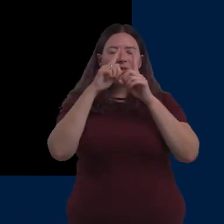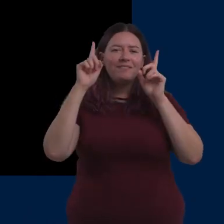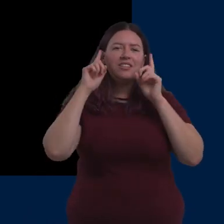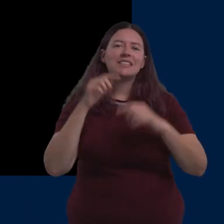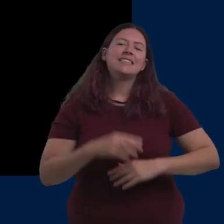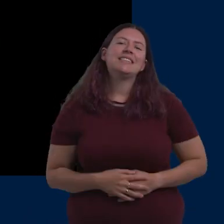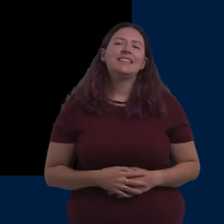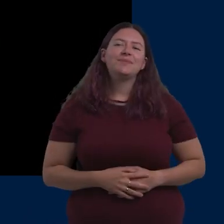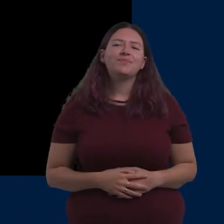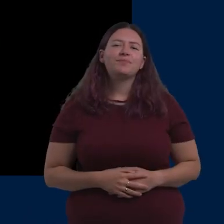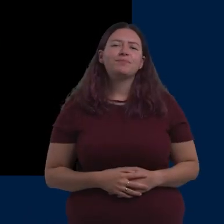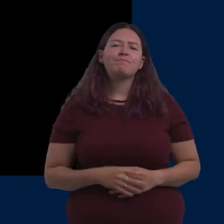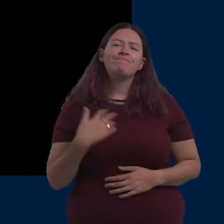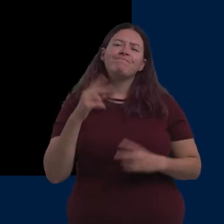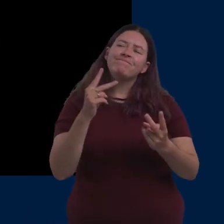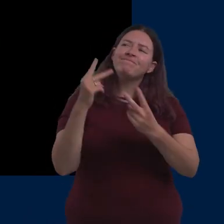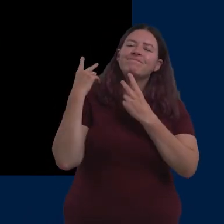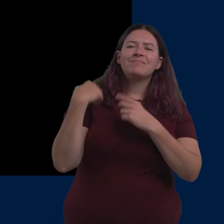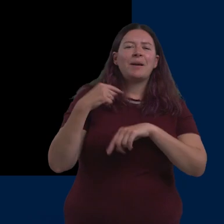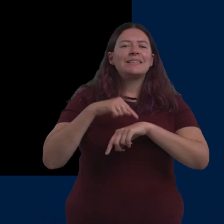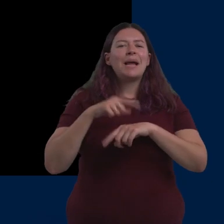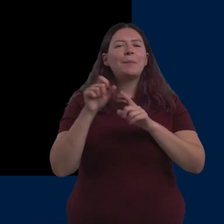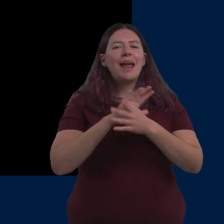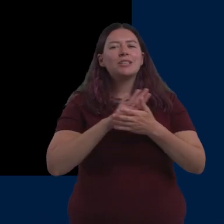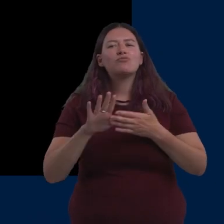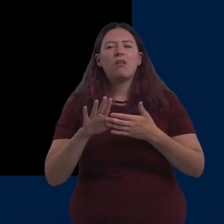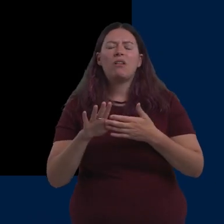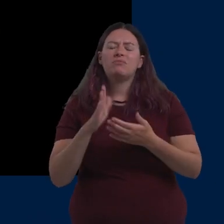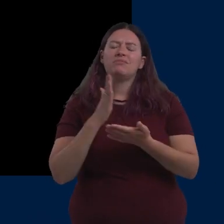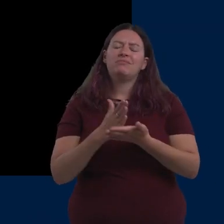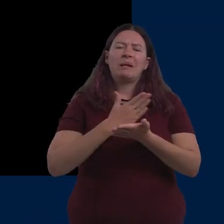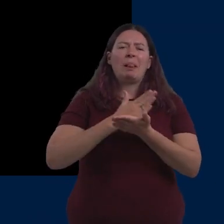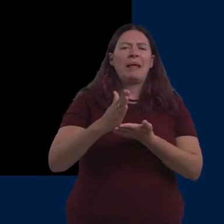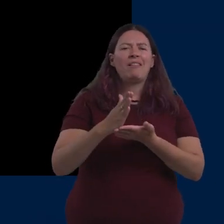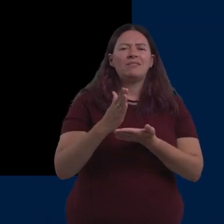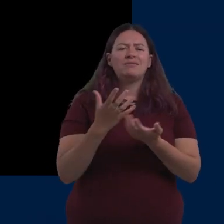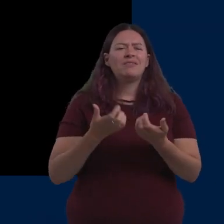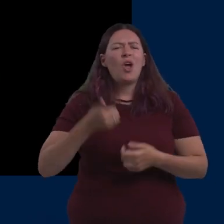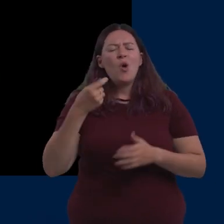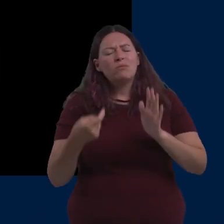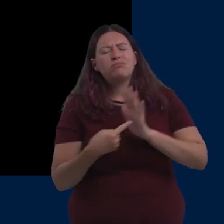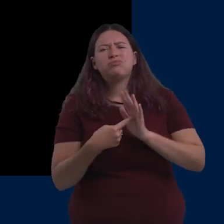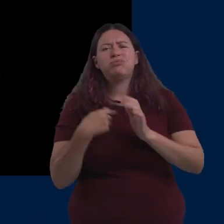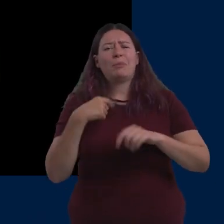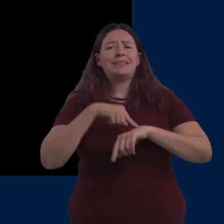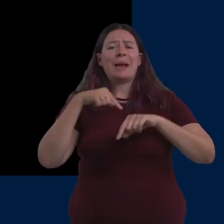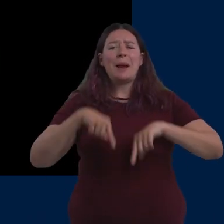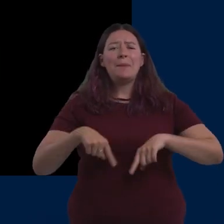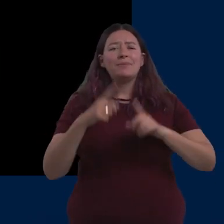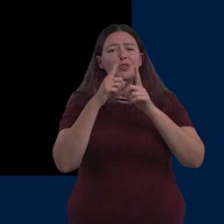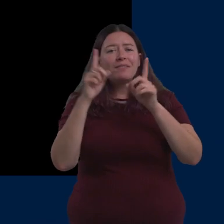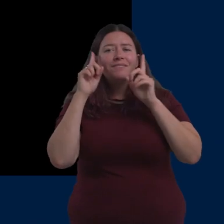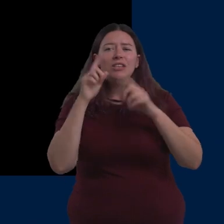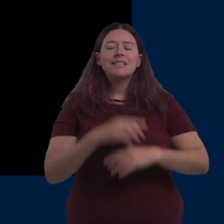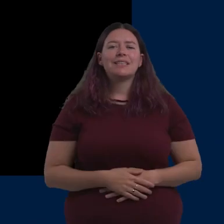university. As I reflect back on my years at Edinburgh, it's clear to me how fundamental my time at the